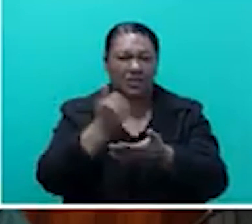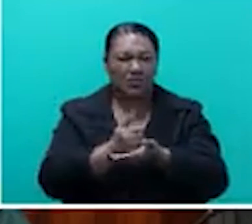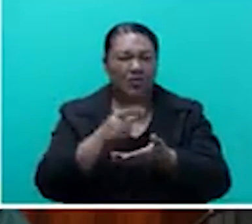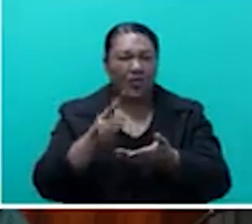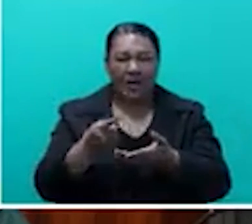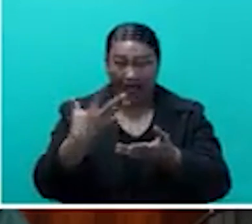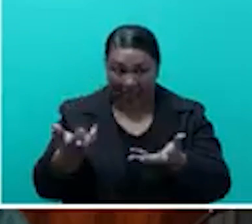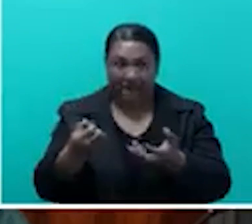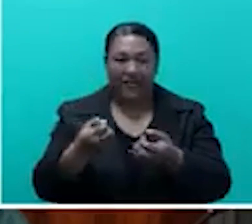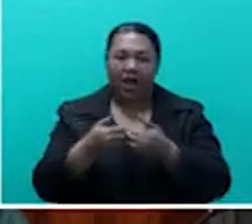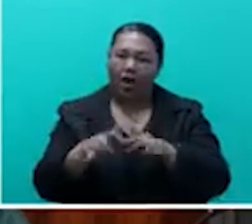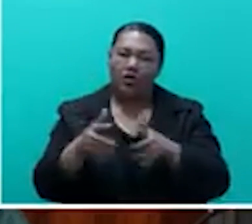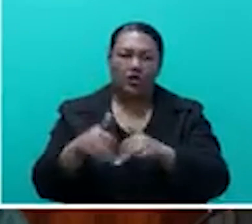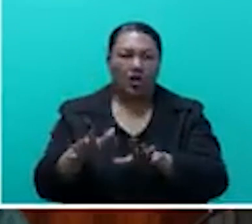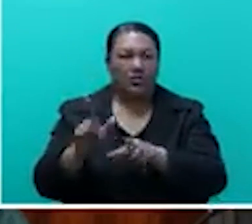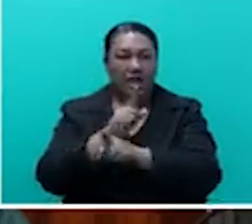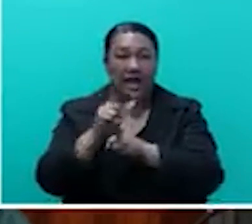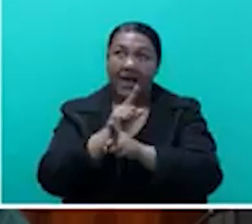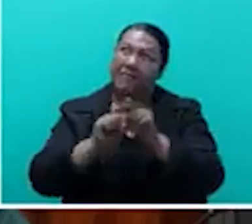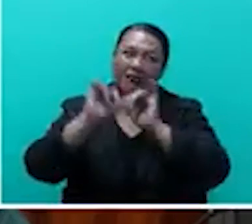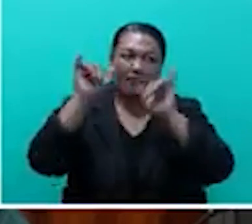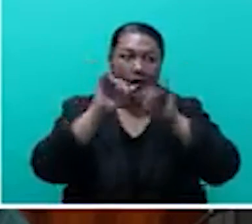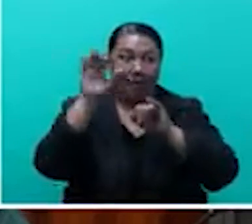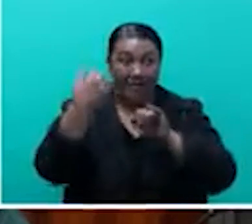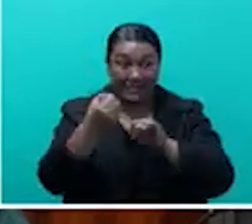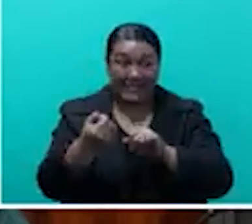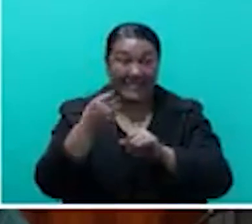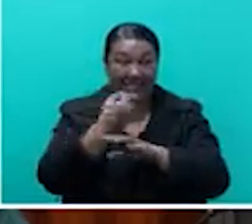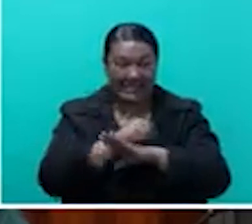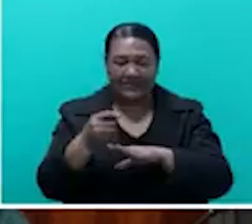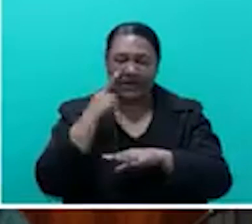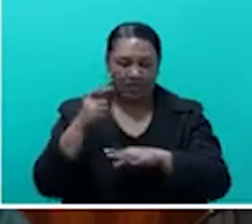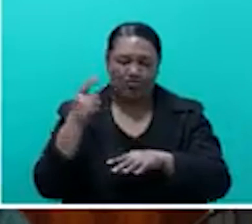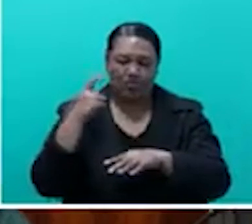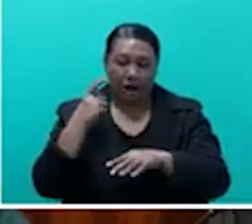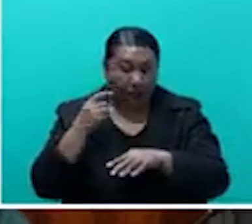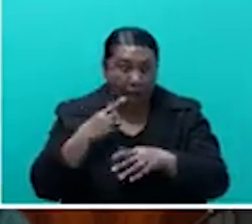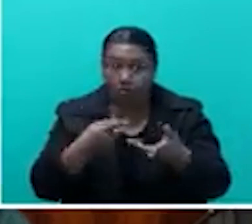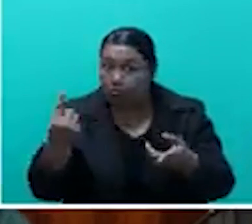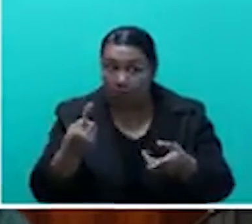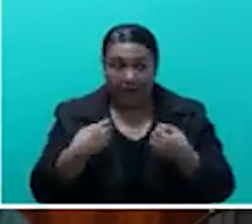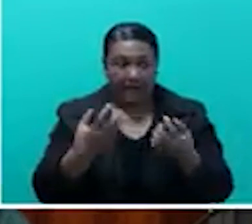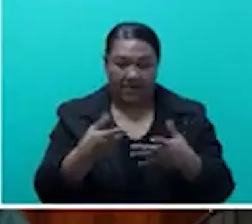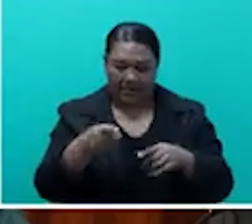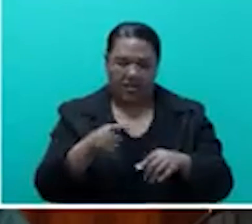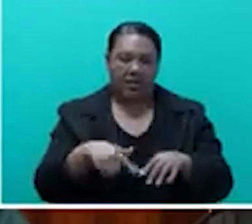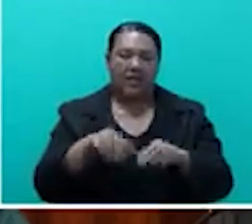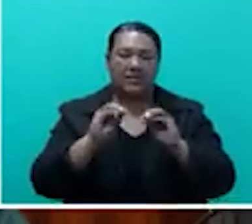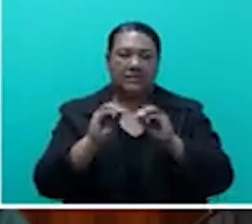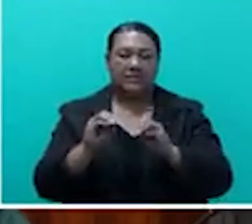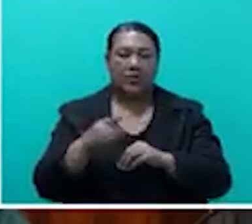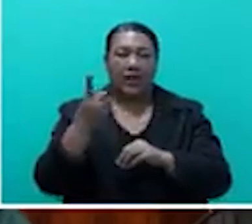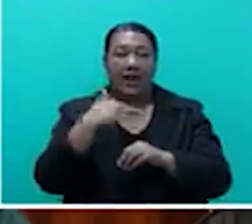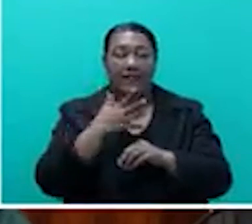have demand-driven skill sets. As announced and passed in the 24-25 national budget, 150.5 million